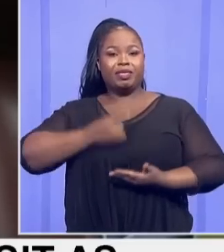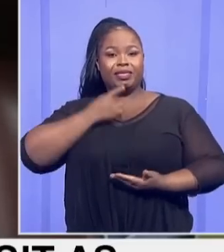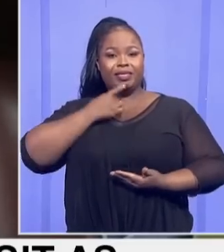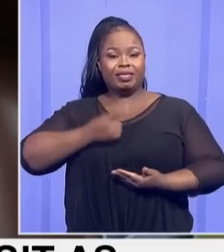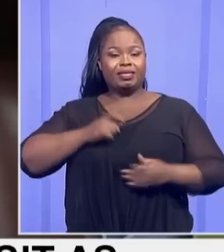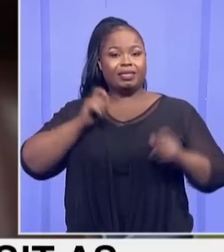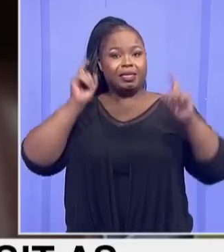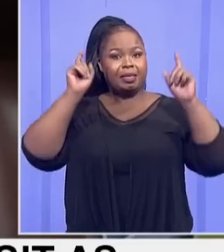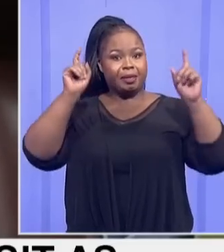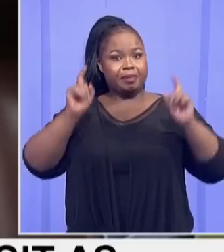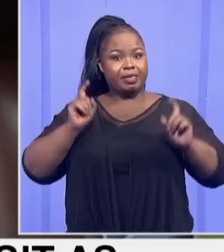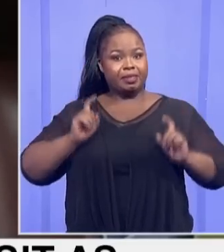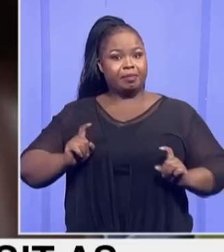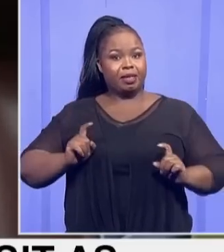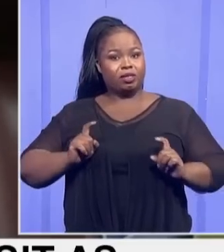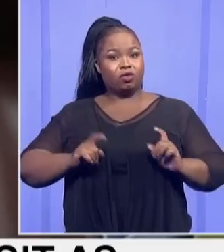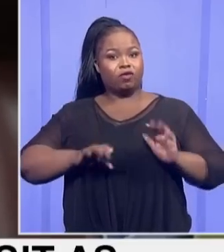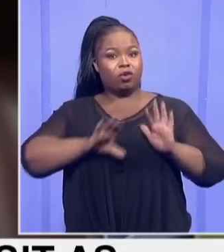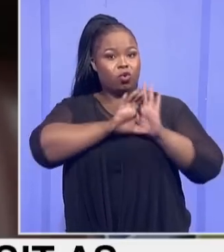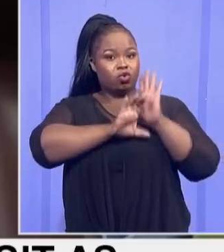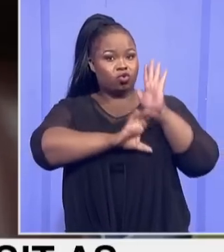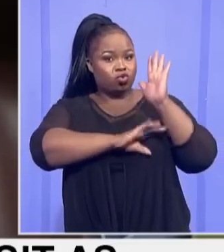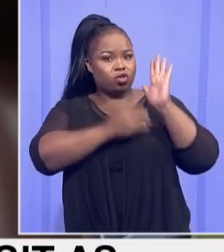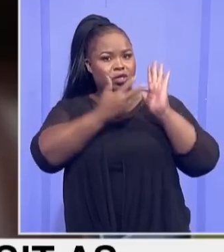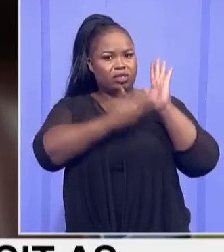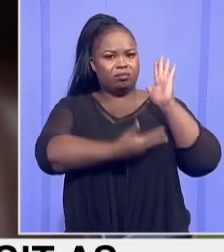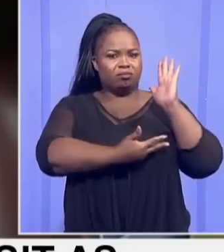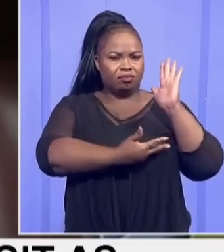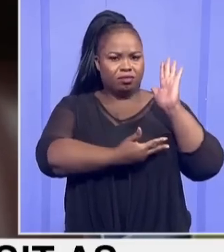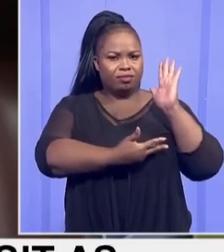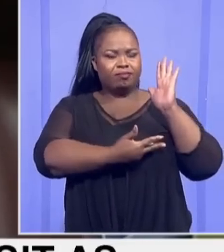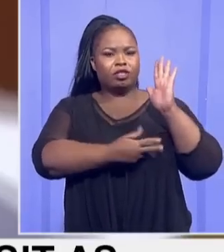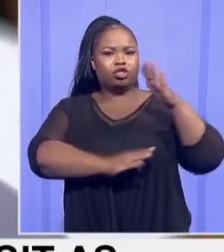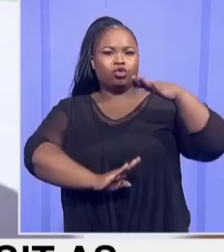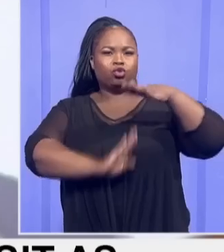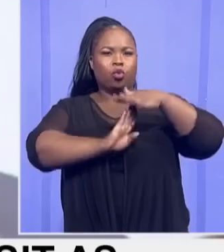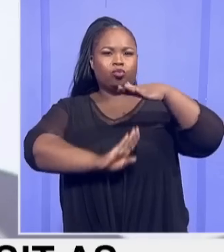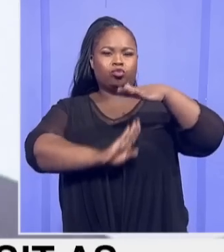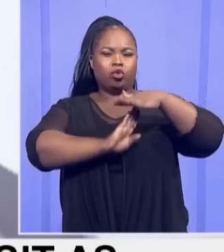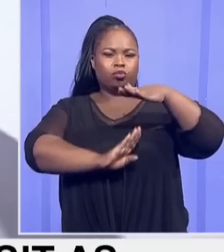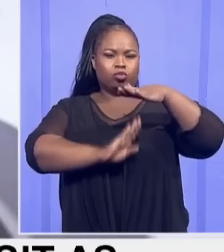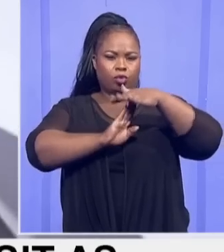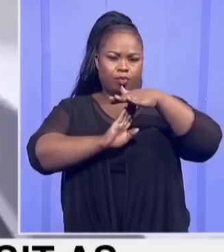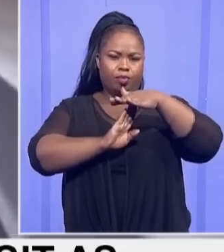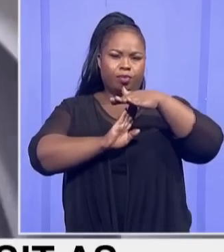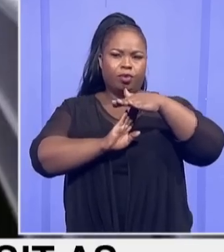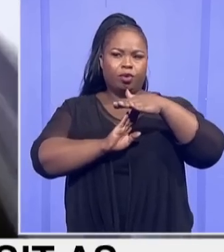law are indispensable cornerstones of our